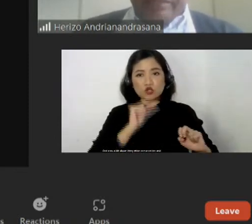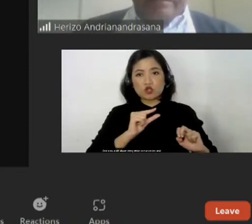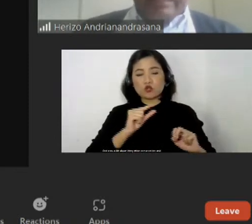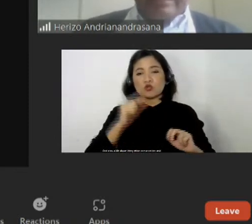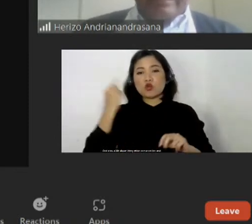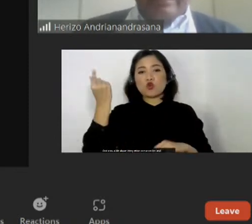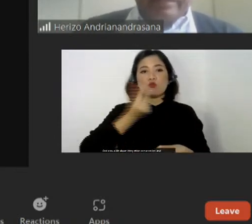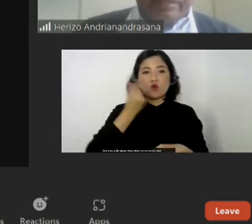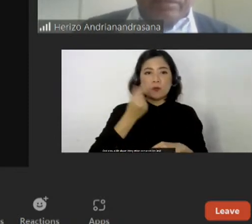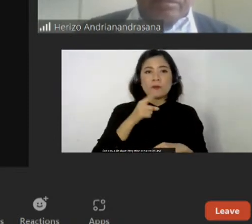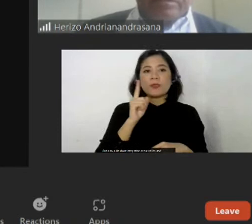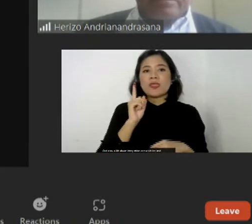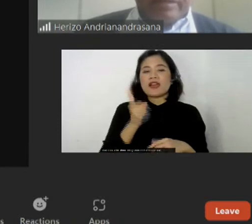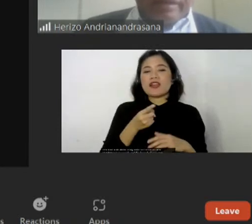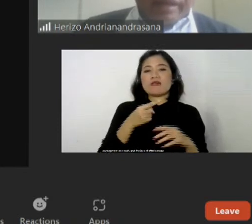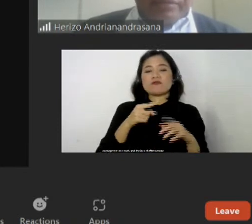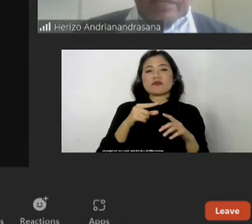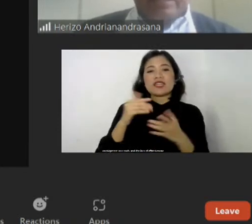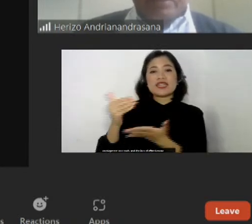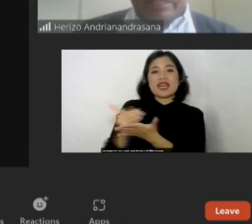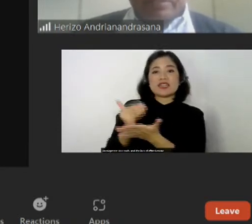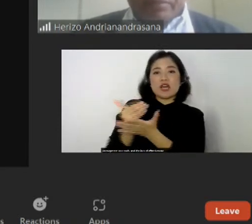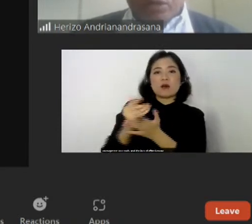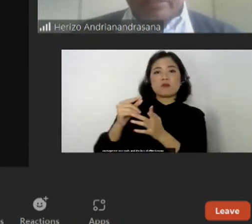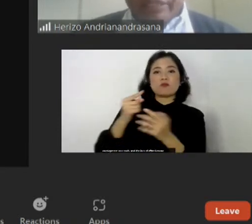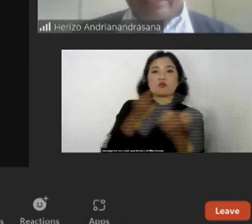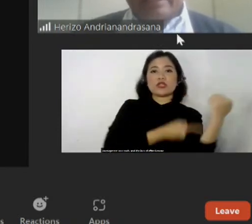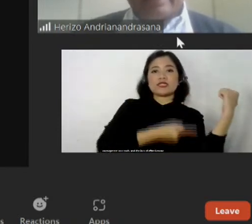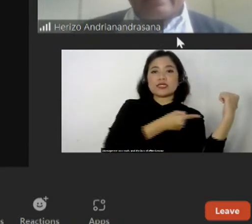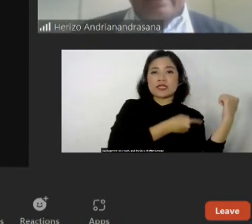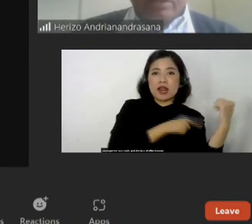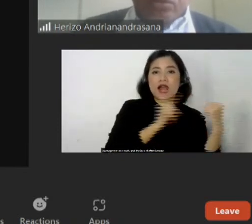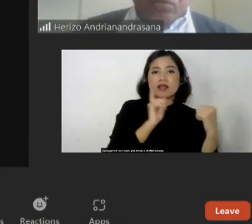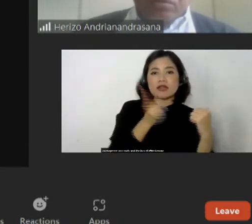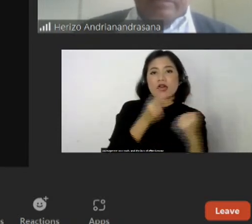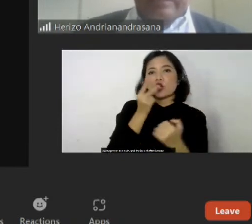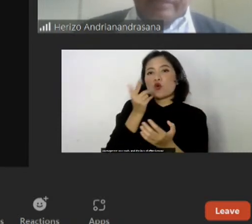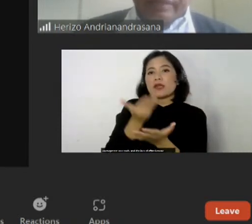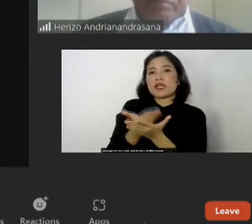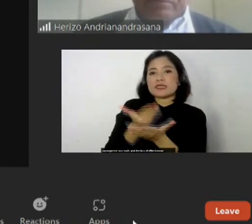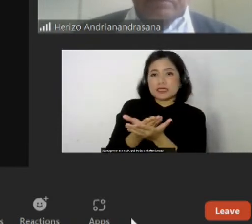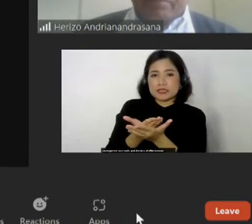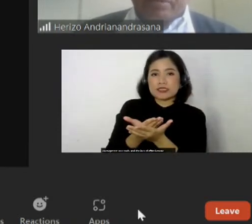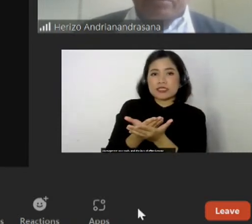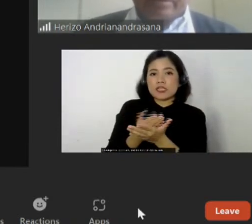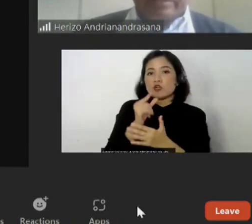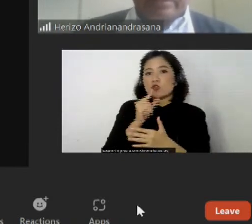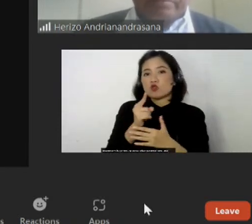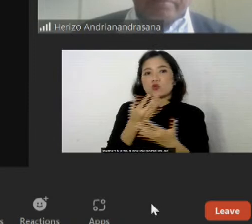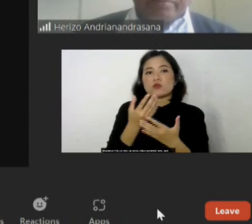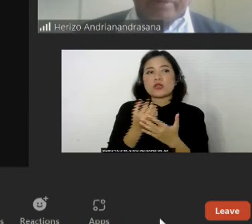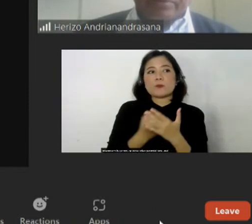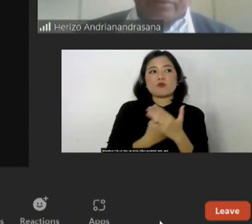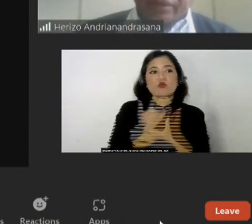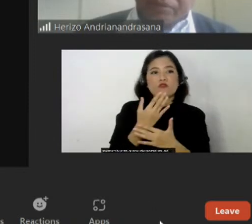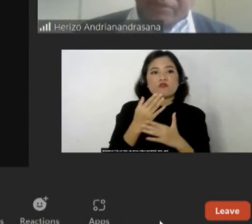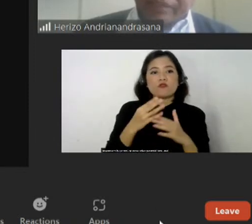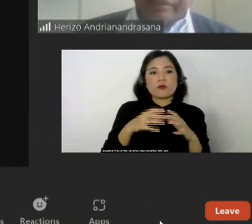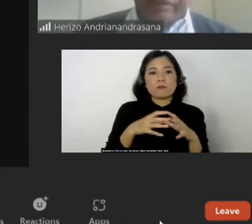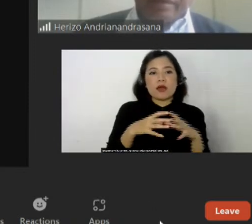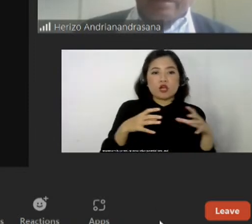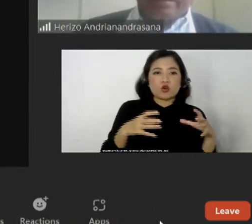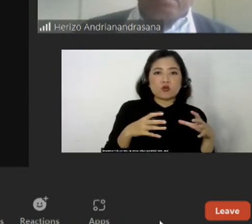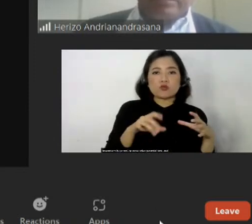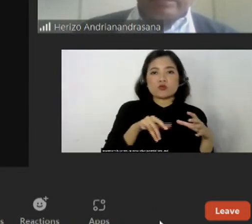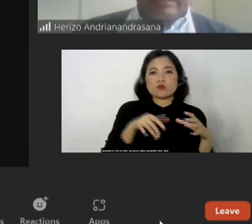a potential data, and also at the end I will give some recommendations towards improved macro and